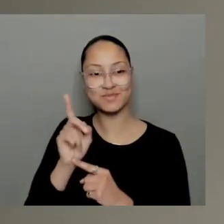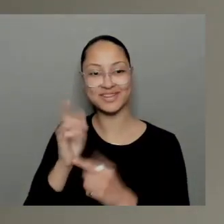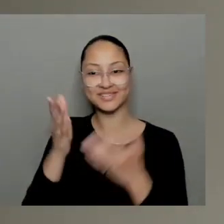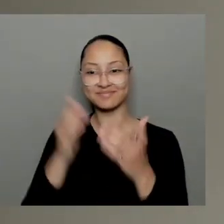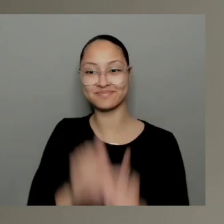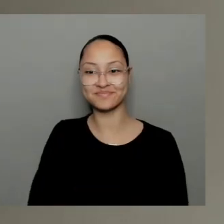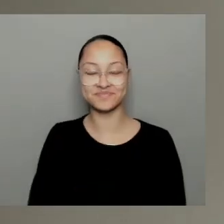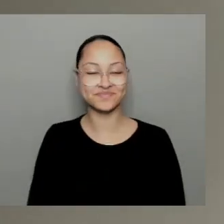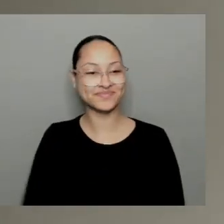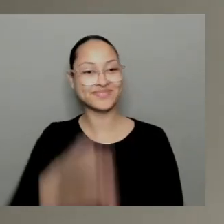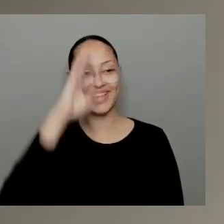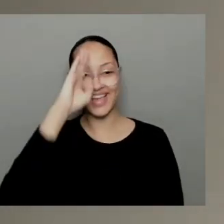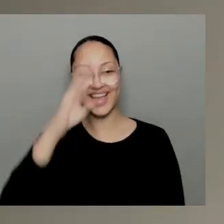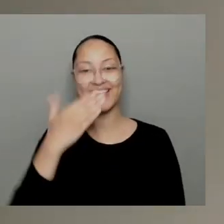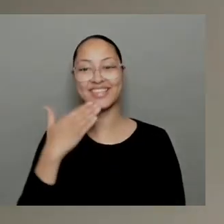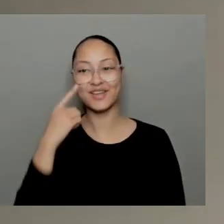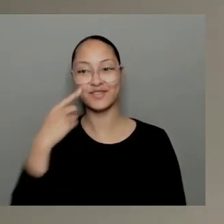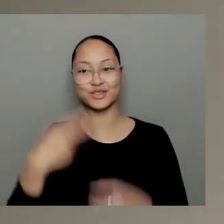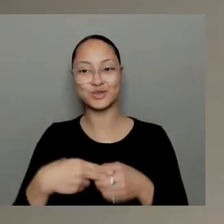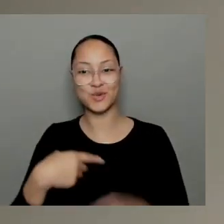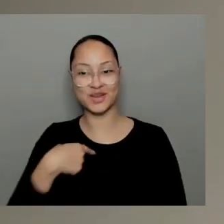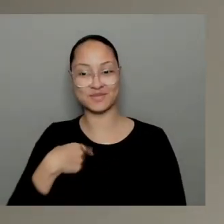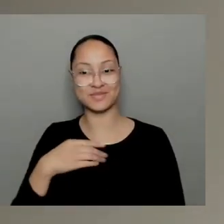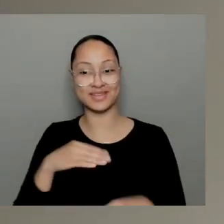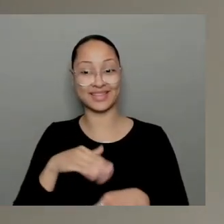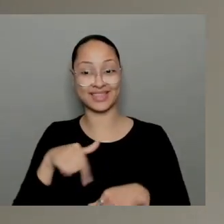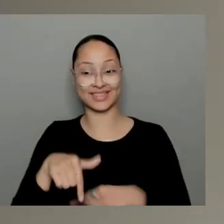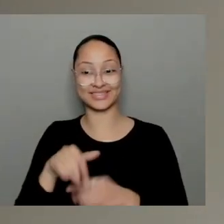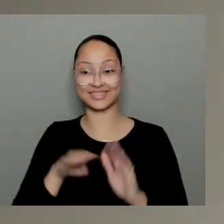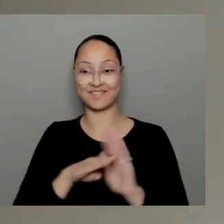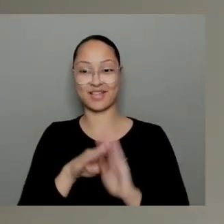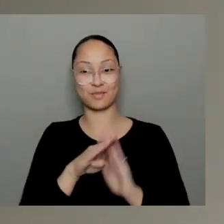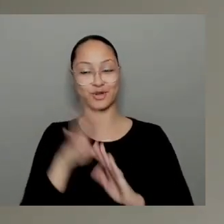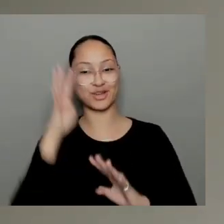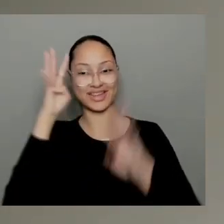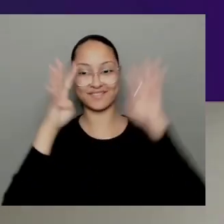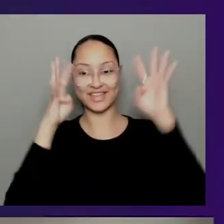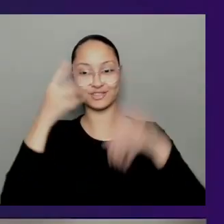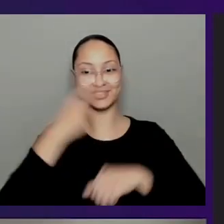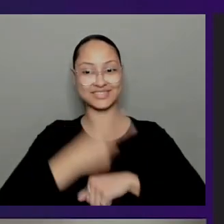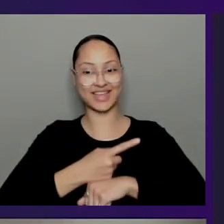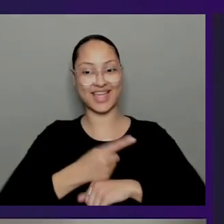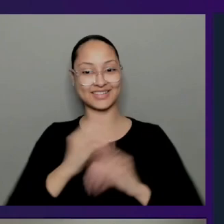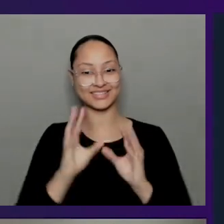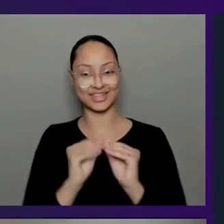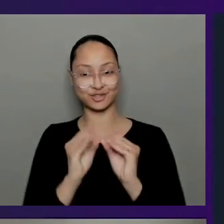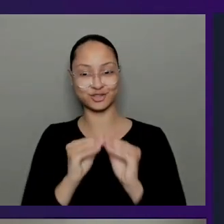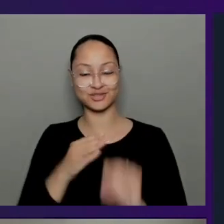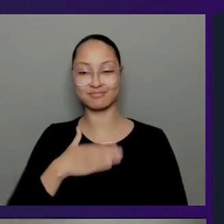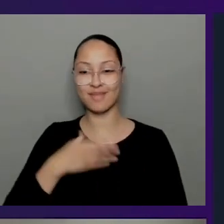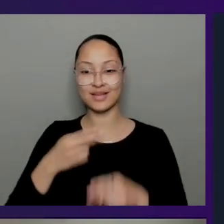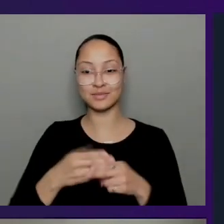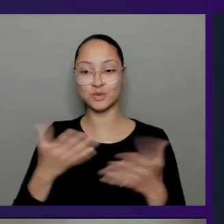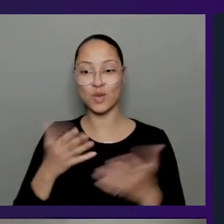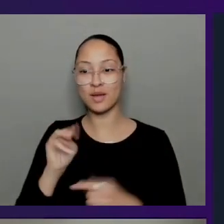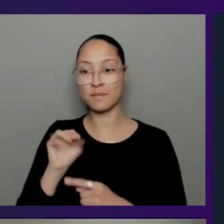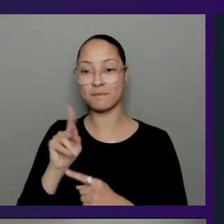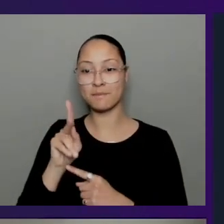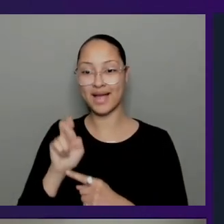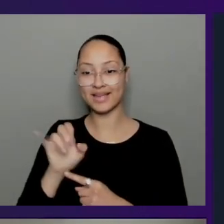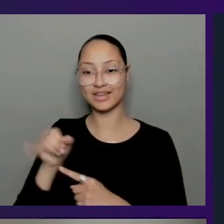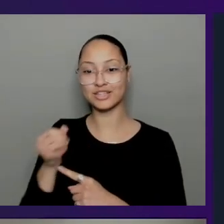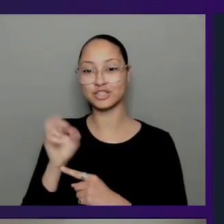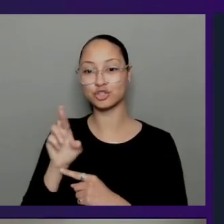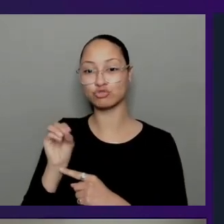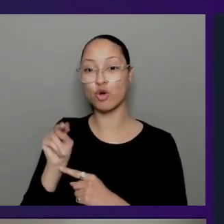Hey, thanks for joining me on this Developer Innovation Day session. My name is Mike Jerome, and I am